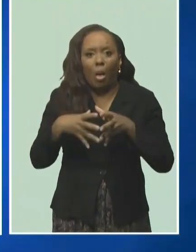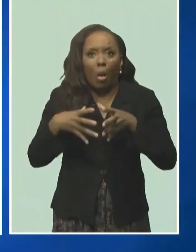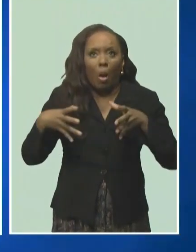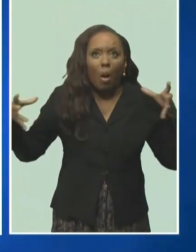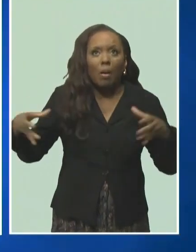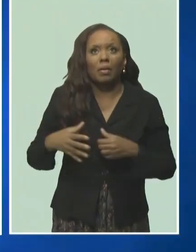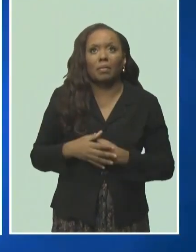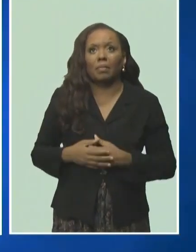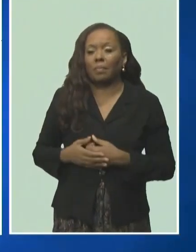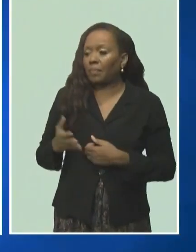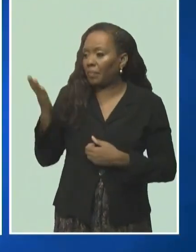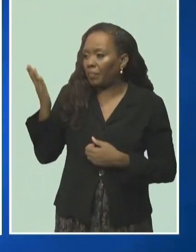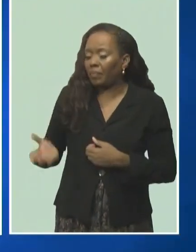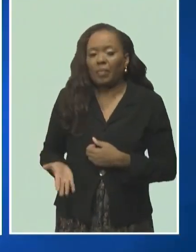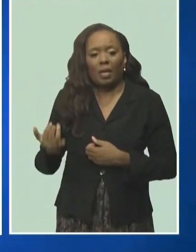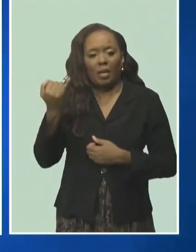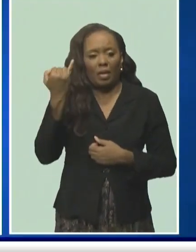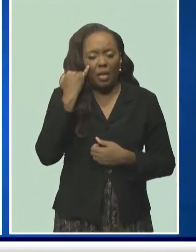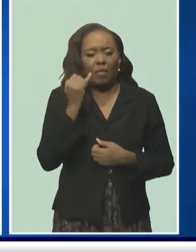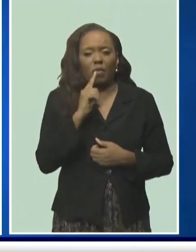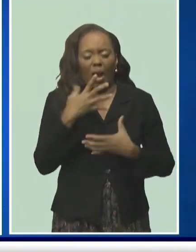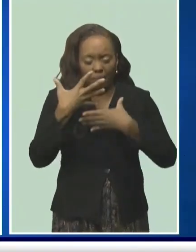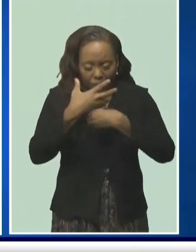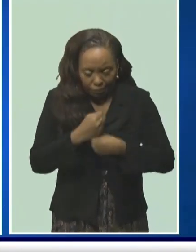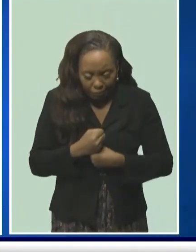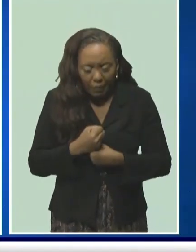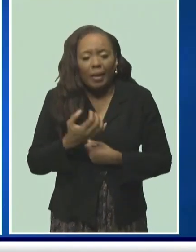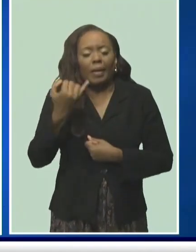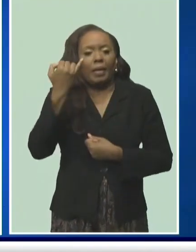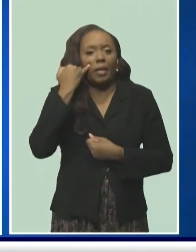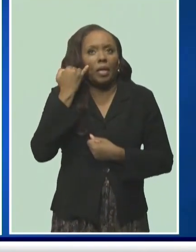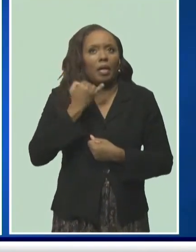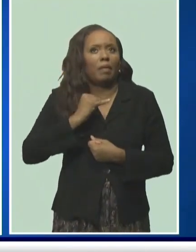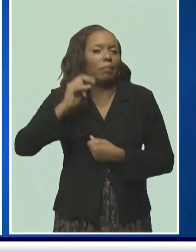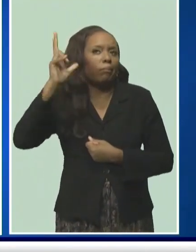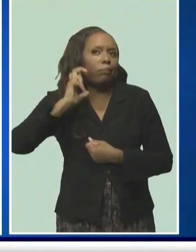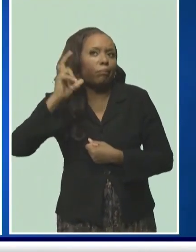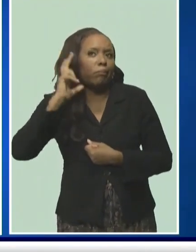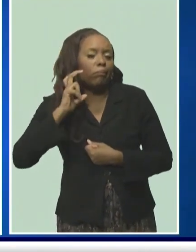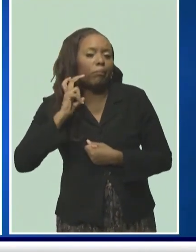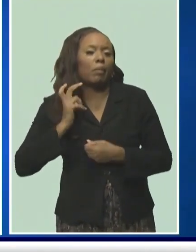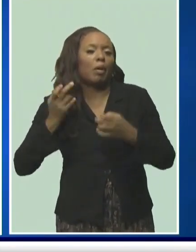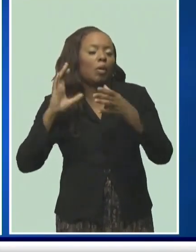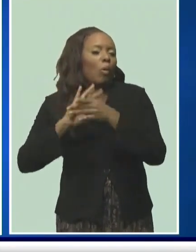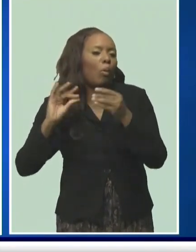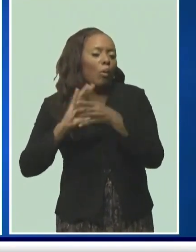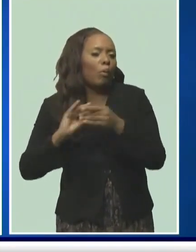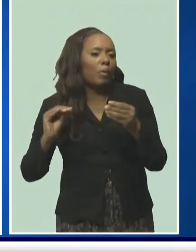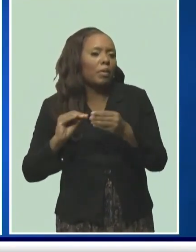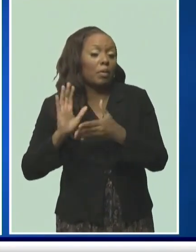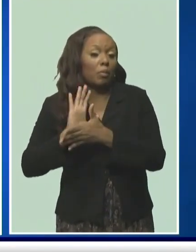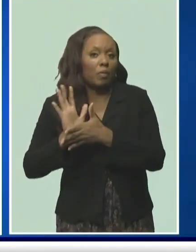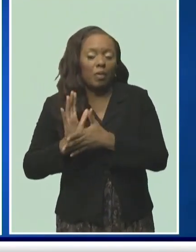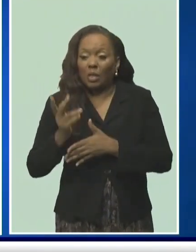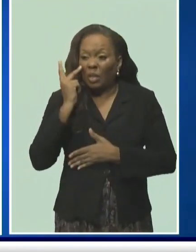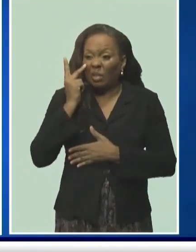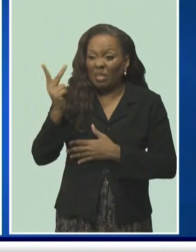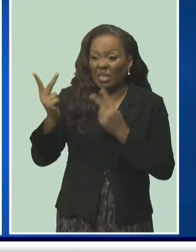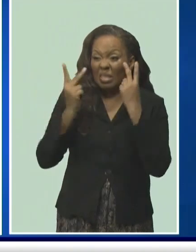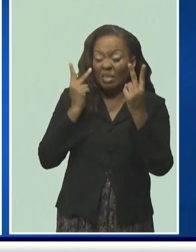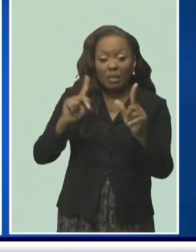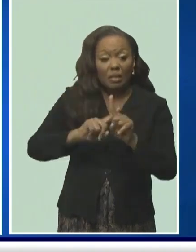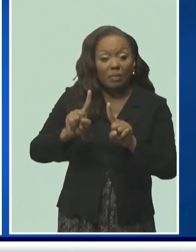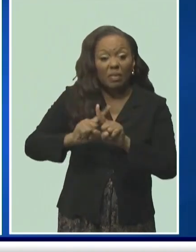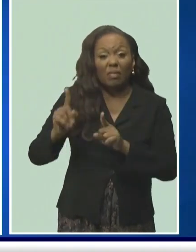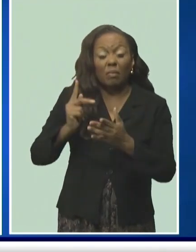If you boil it down and you look at, like, if you listen to the words and the message from students and you see the projects that are unfolding,